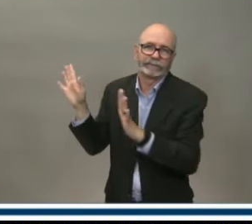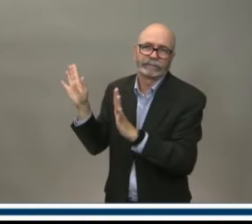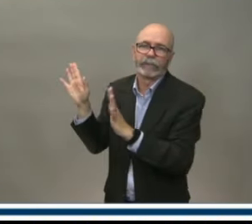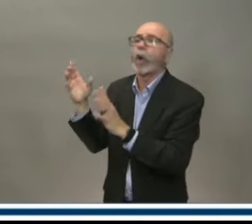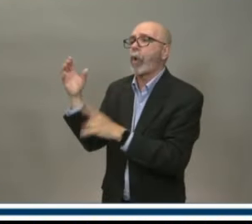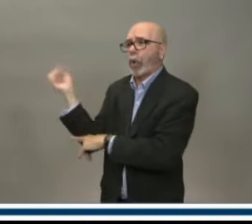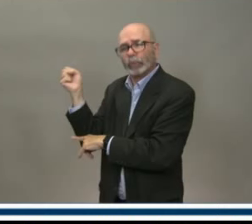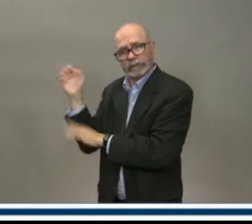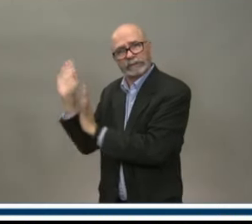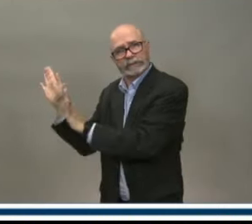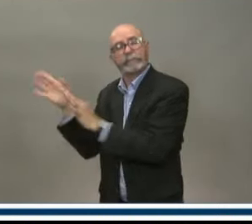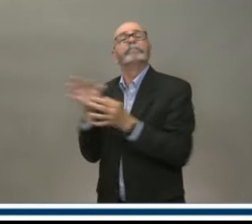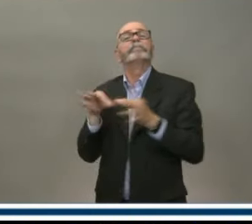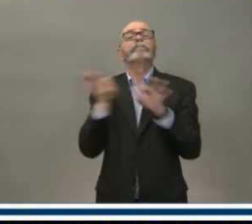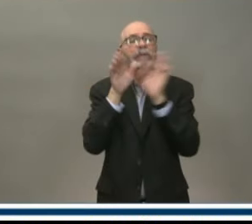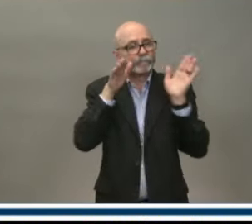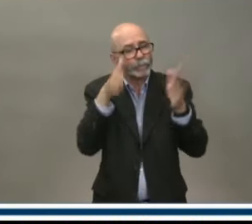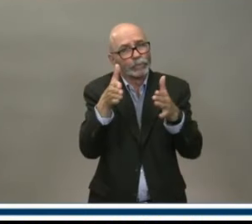Natasha Pace from CTV.